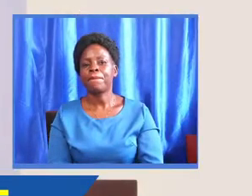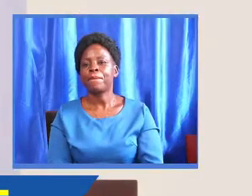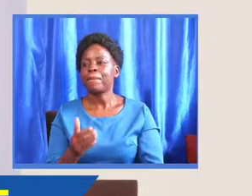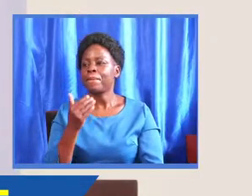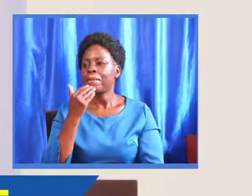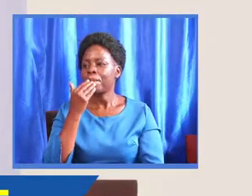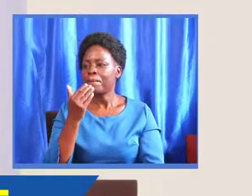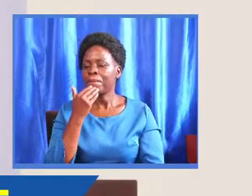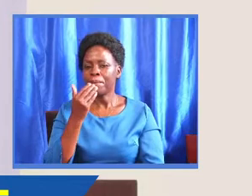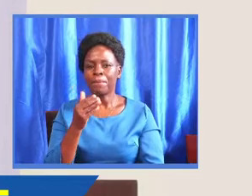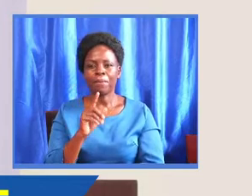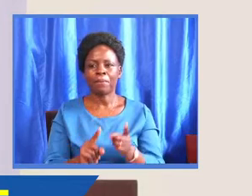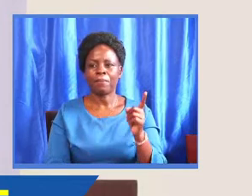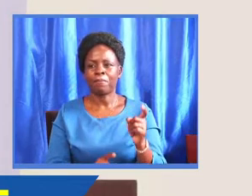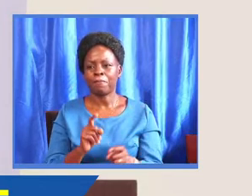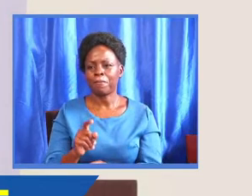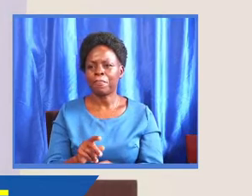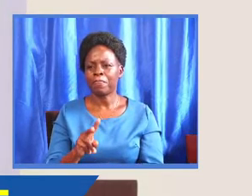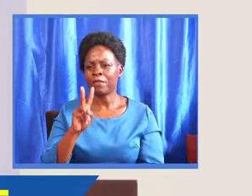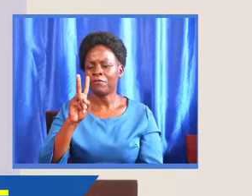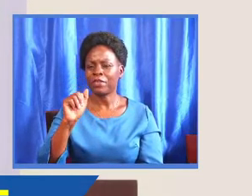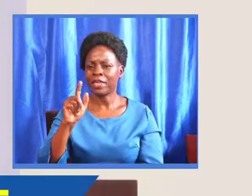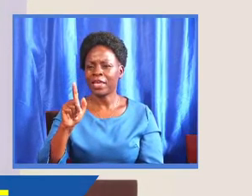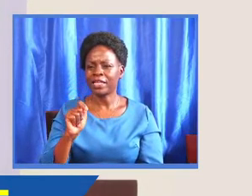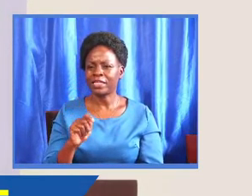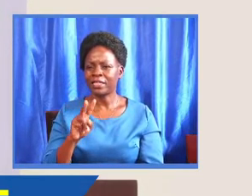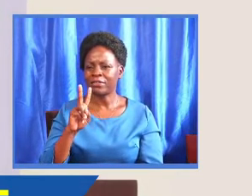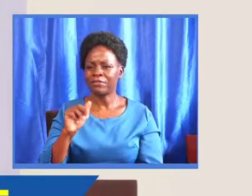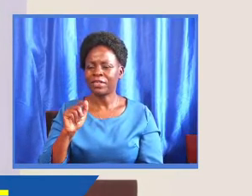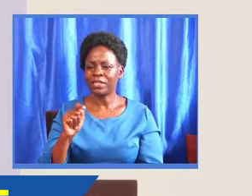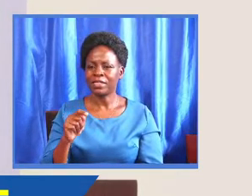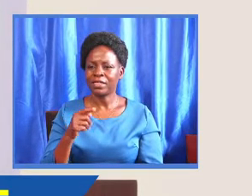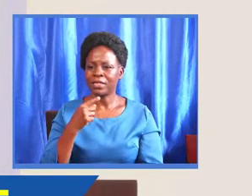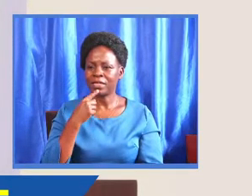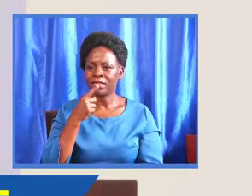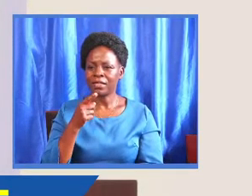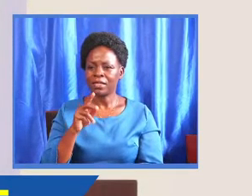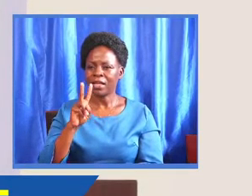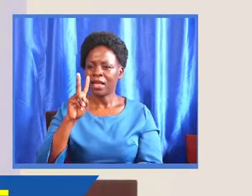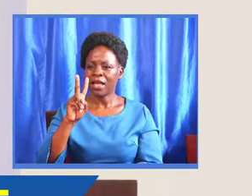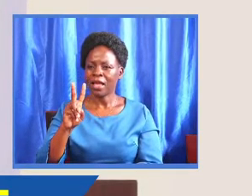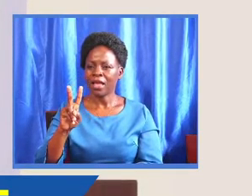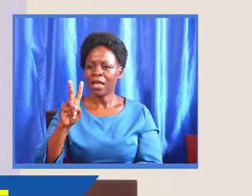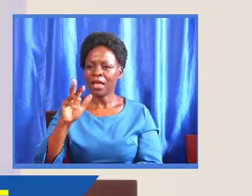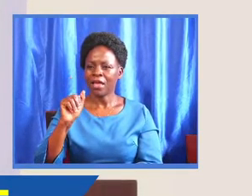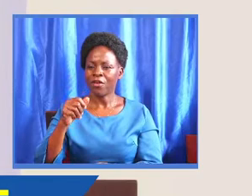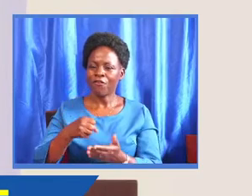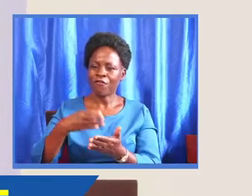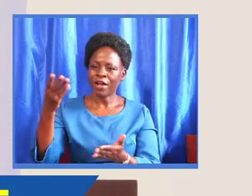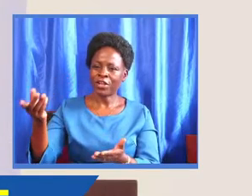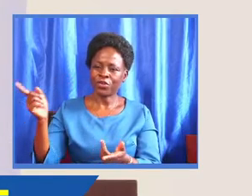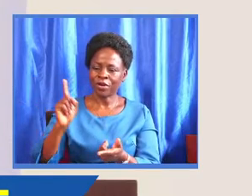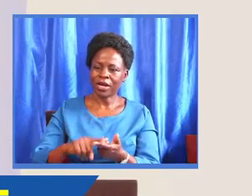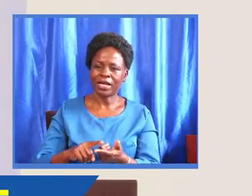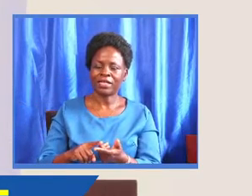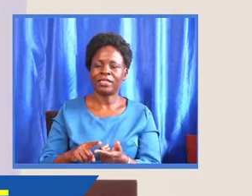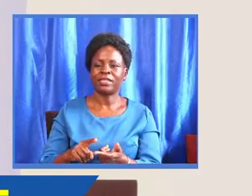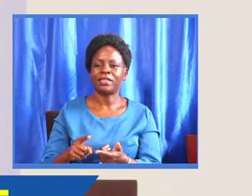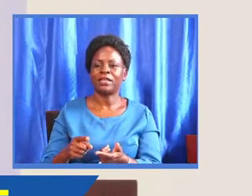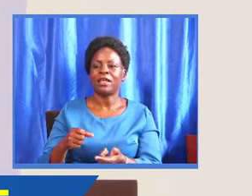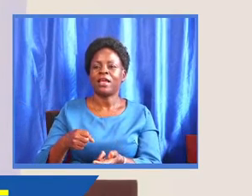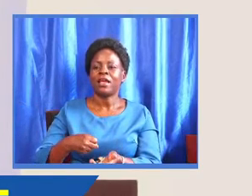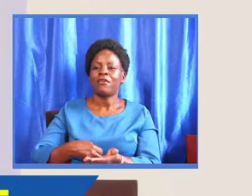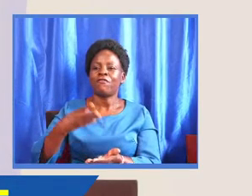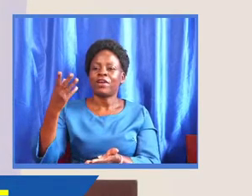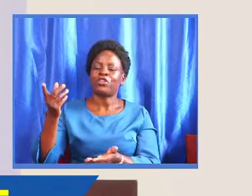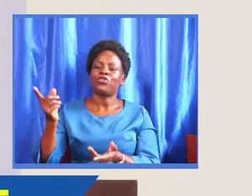Thank you for your question on VAT. VAT, like I said before, is VAT on value addition, value